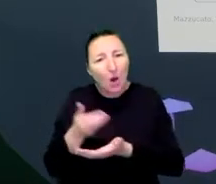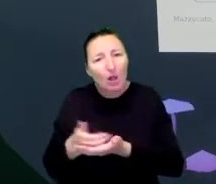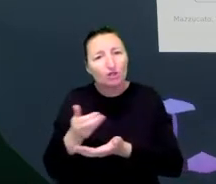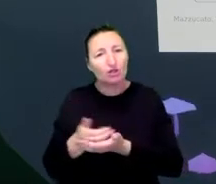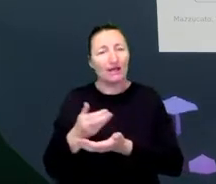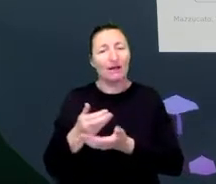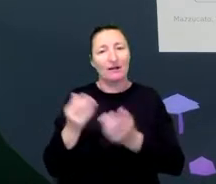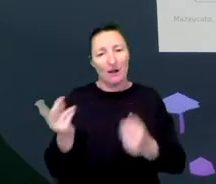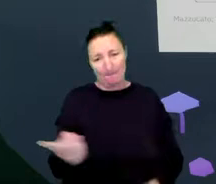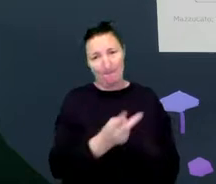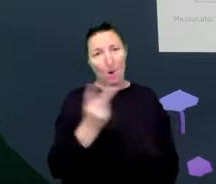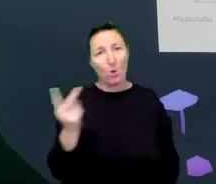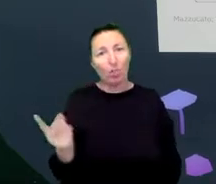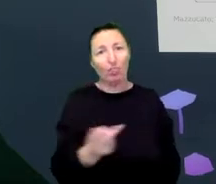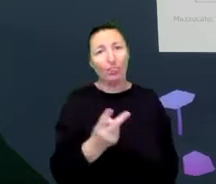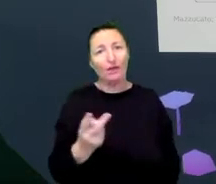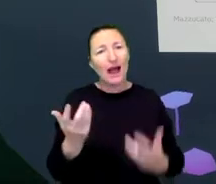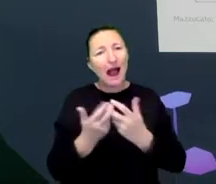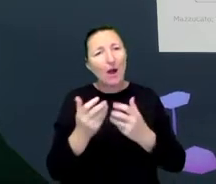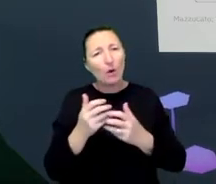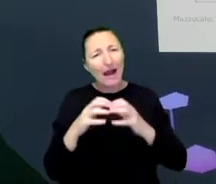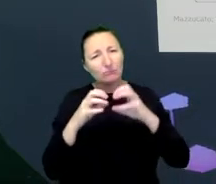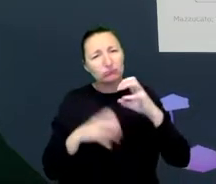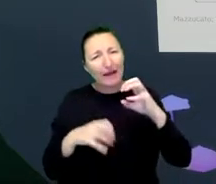both methodologies for breaking down process,